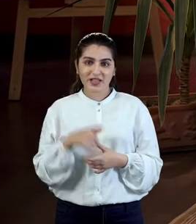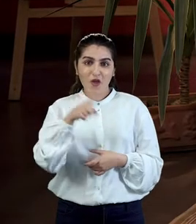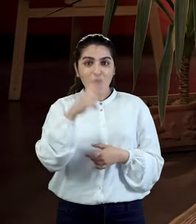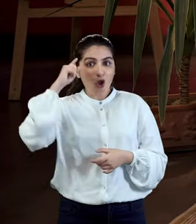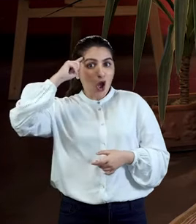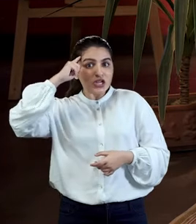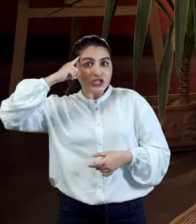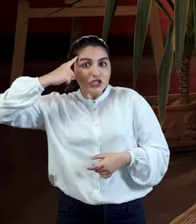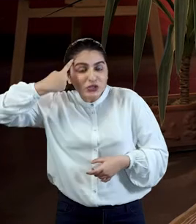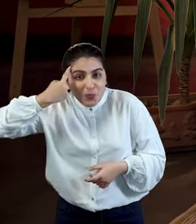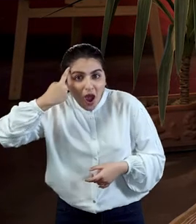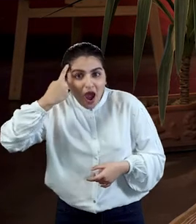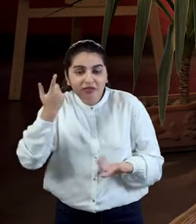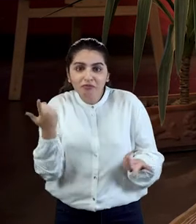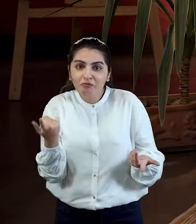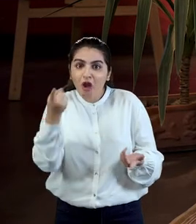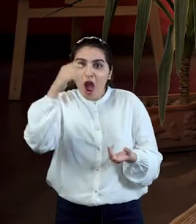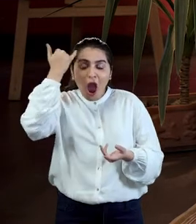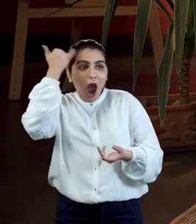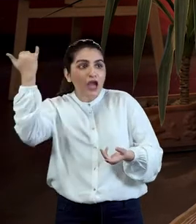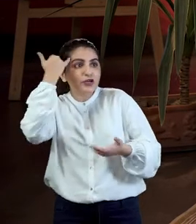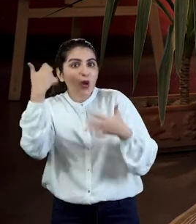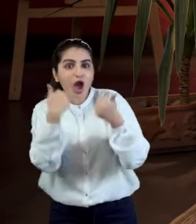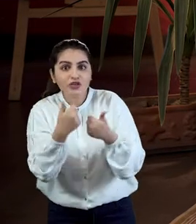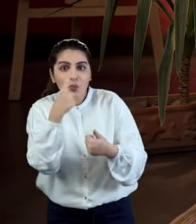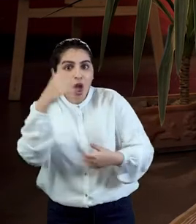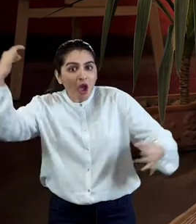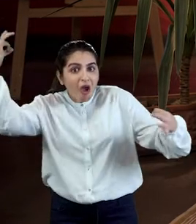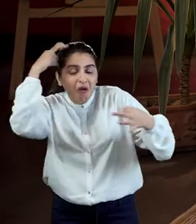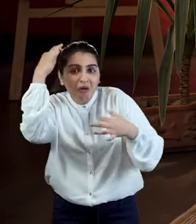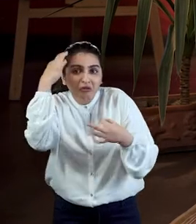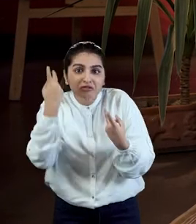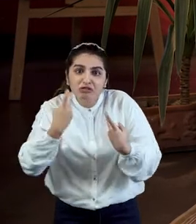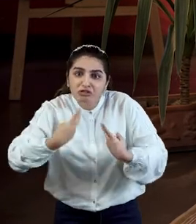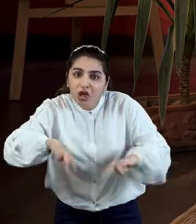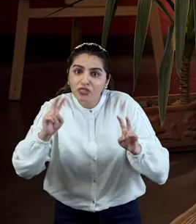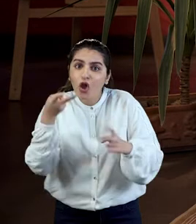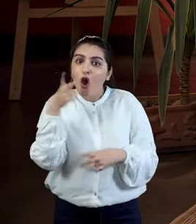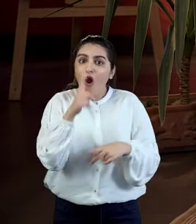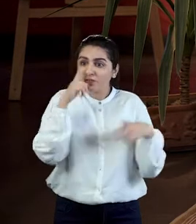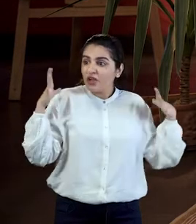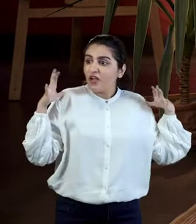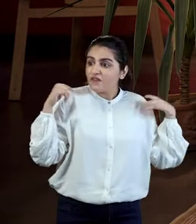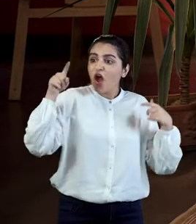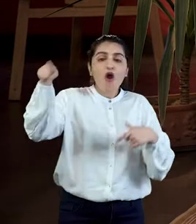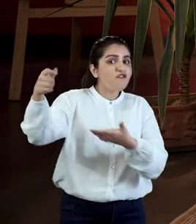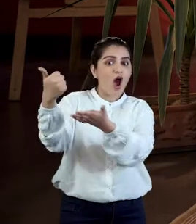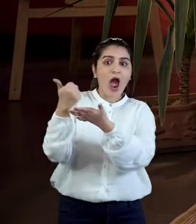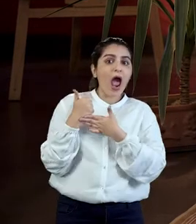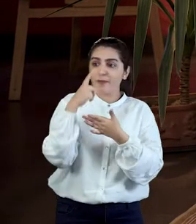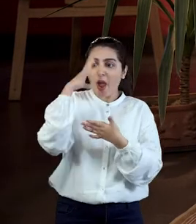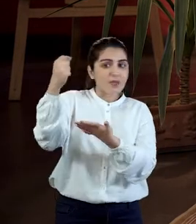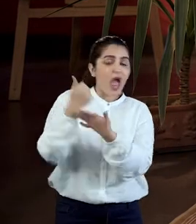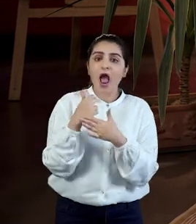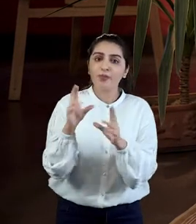so smart? Didn't she have such an amazing idea? Usne khud ba khud itni aqalmandi ki aur khud ba khud baghair fairy godmother ki madad ke